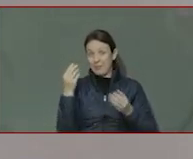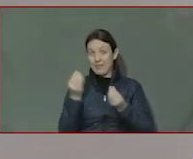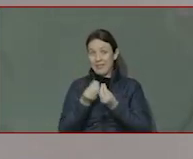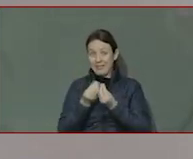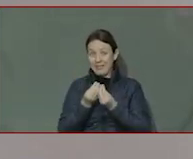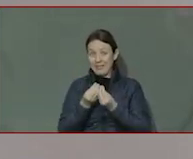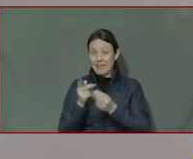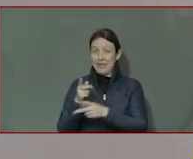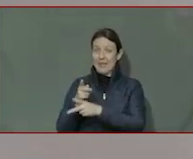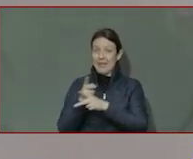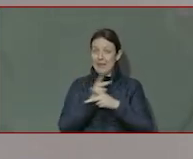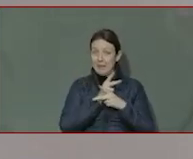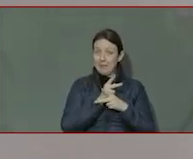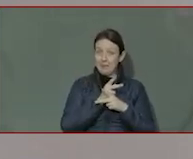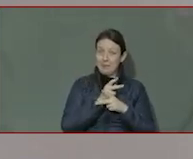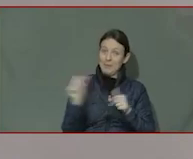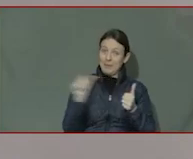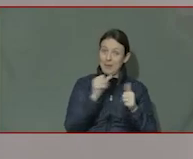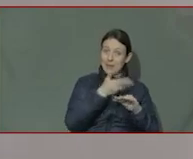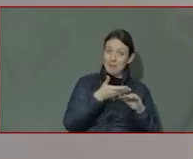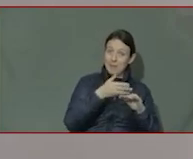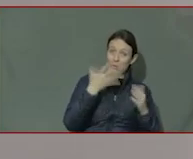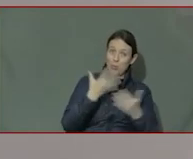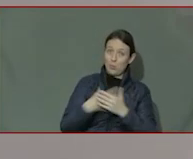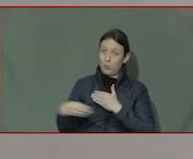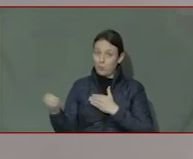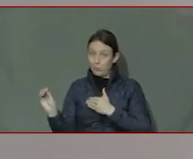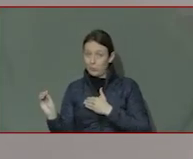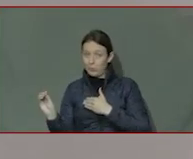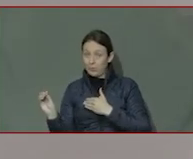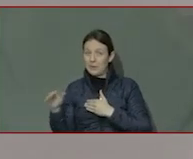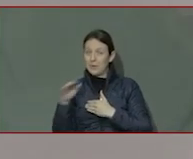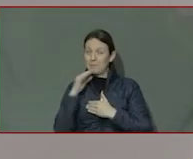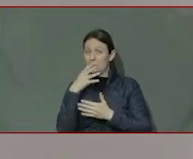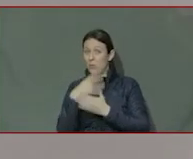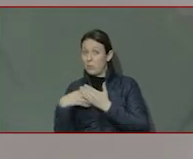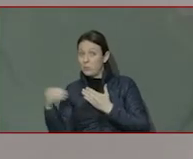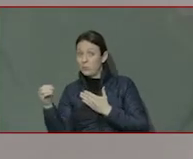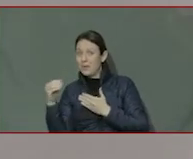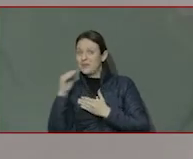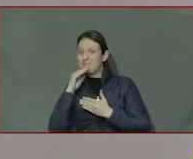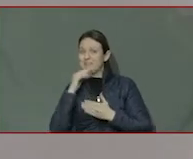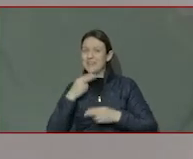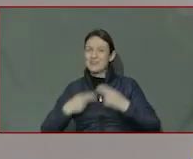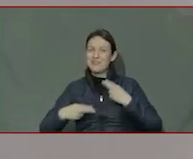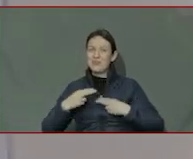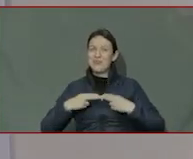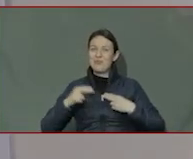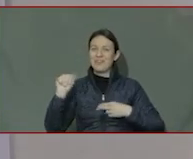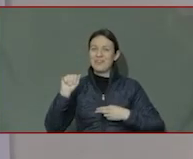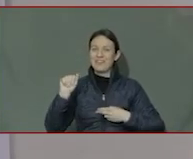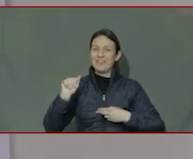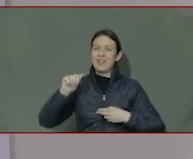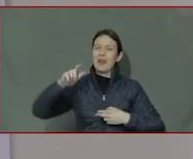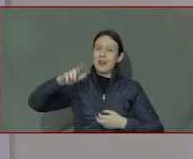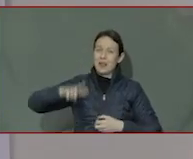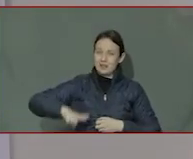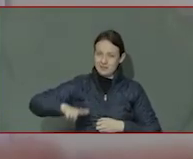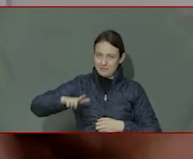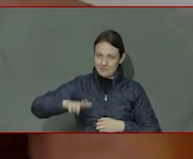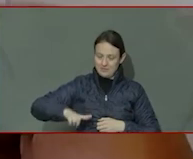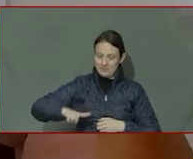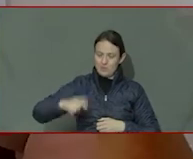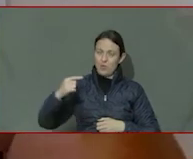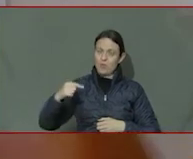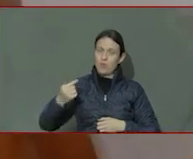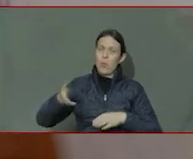in the urine or must it stay in the body? In this case, less aldosterone must be released so that then